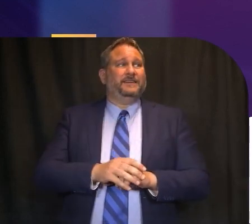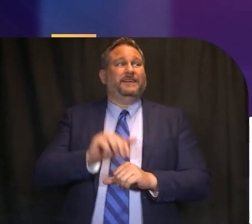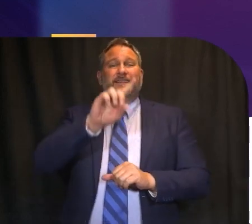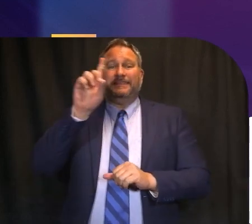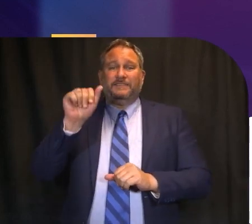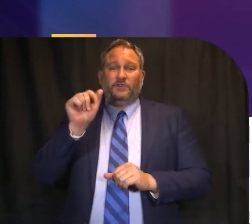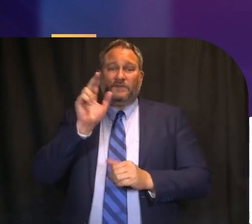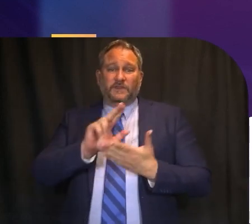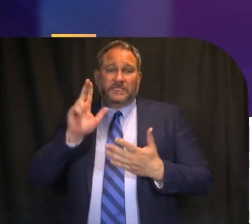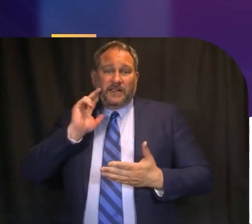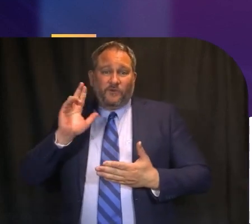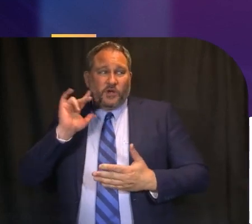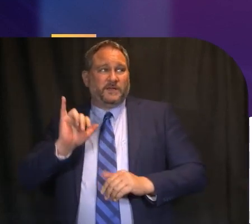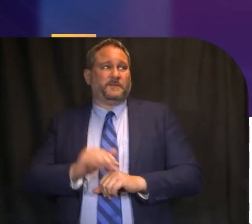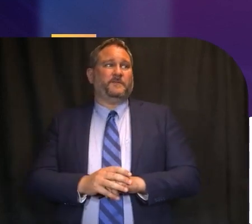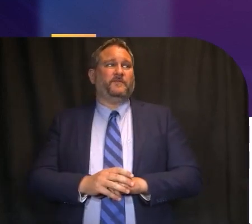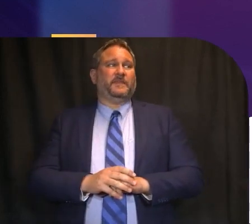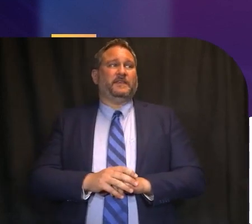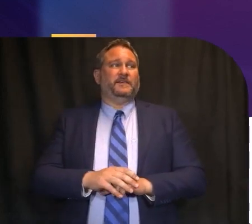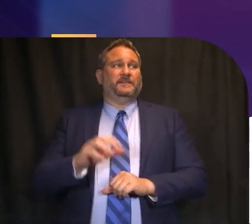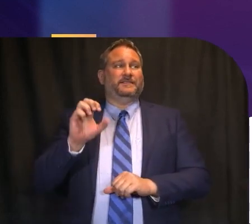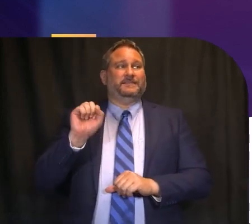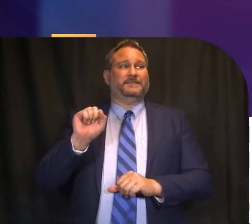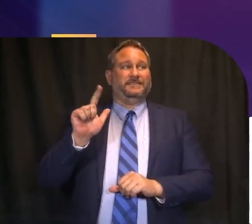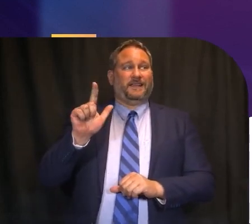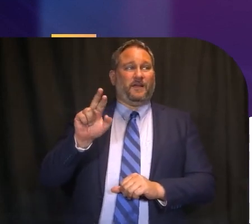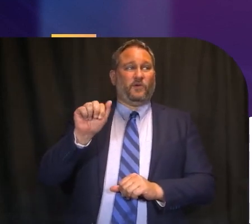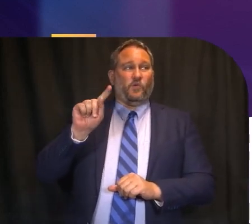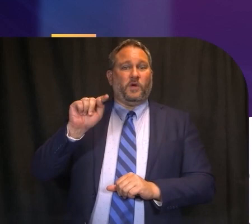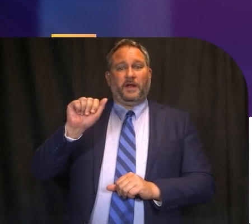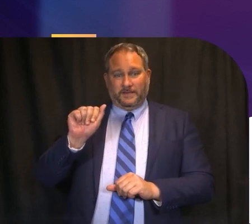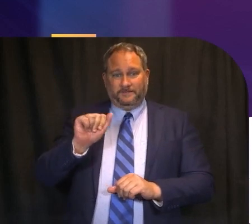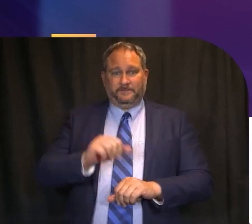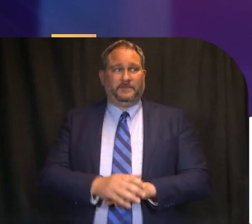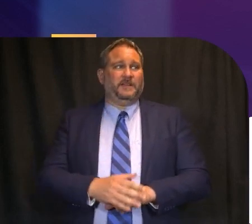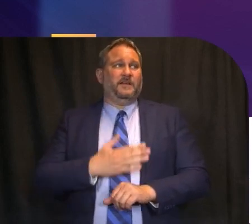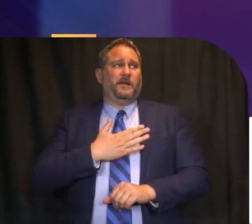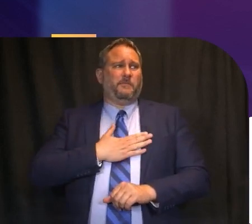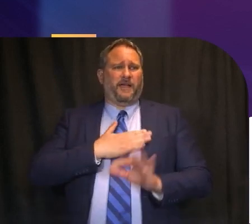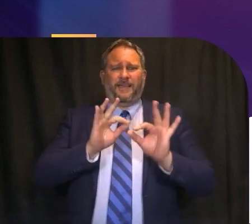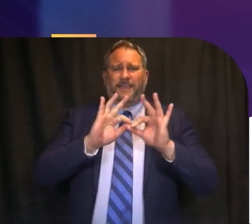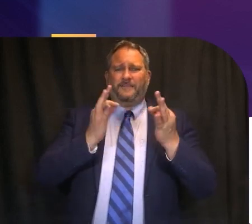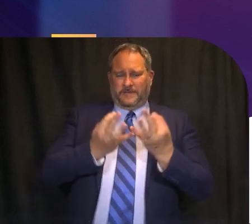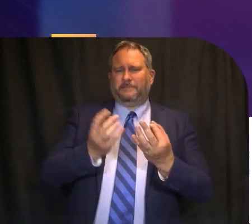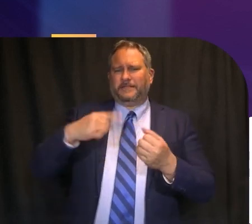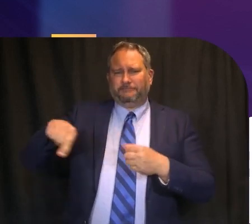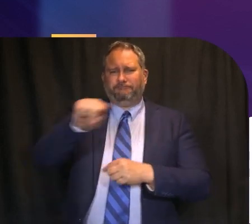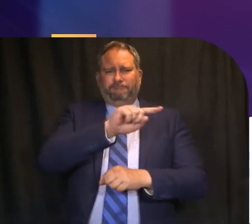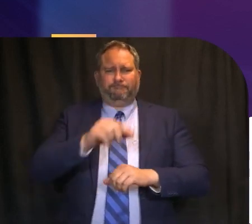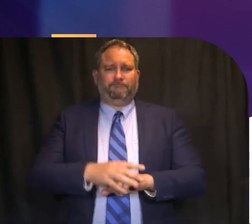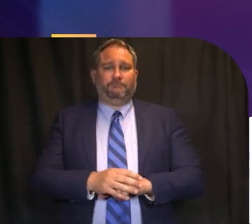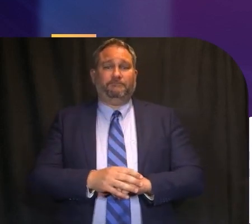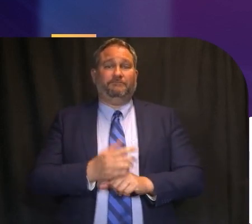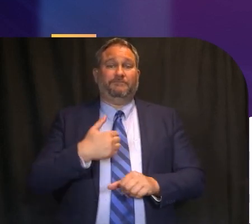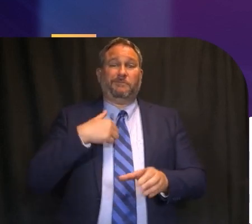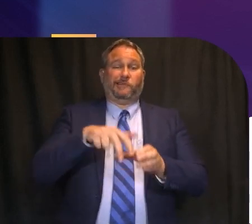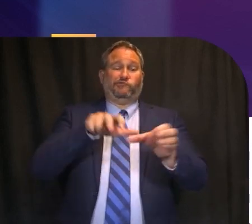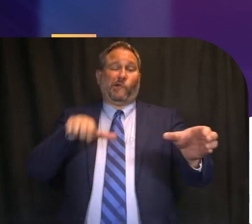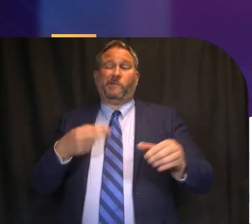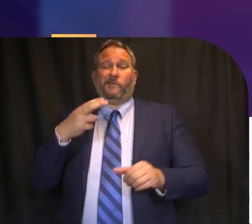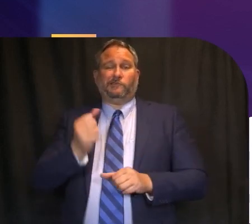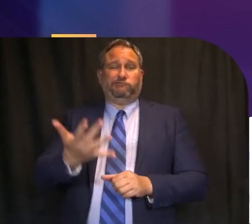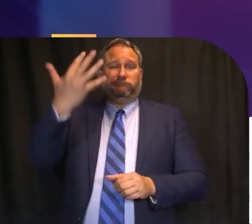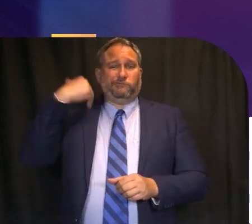know, when I dropped out of high school over 20 years ago due to the lack of accommodations and ableism, and if you would have told me that I would be giving this speech before you